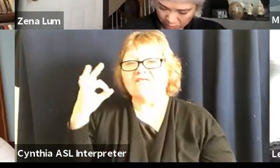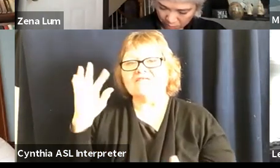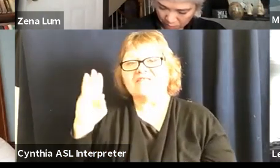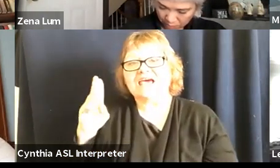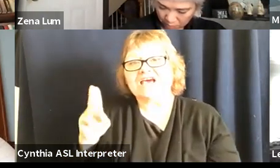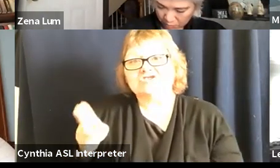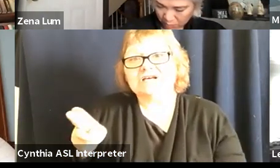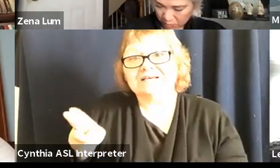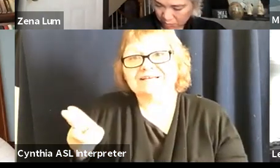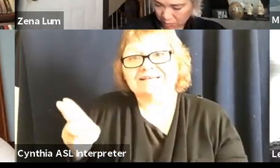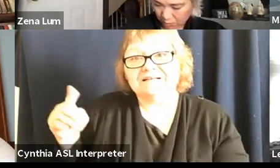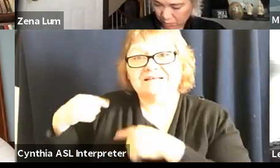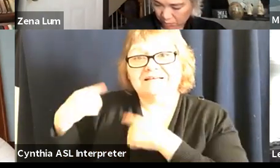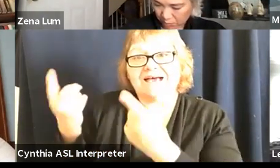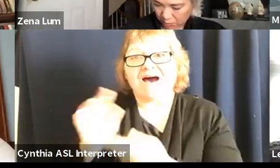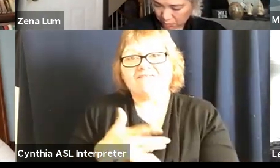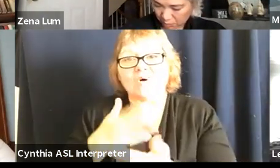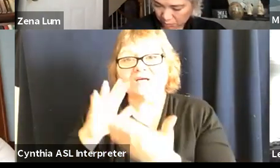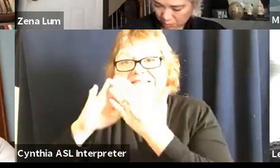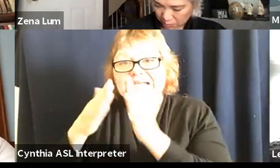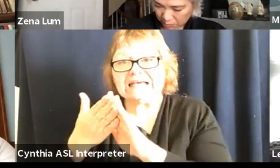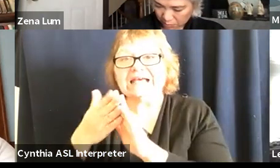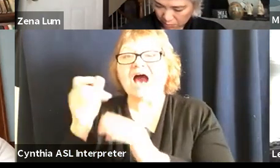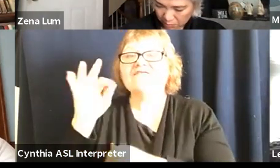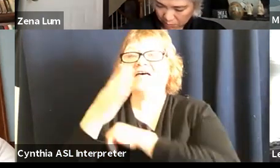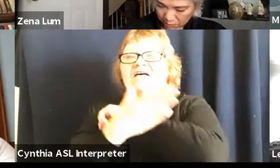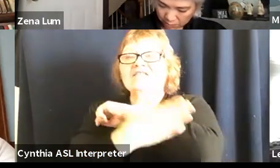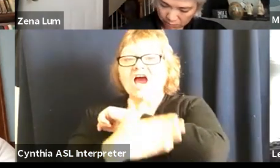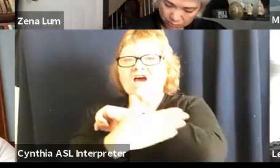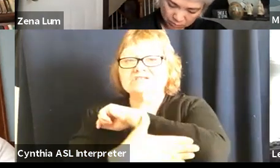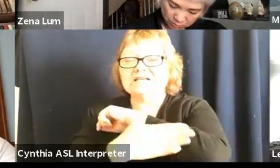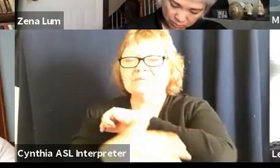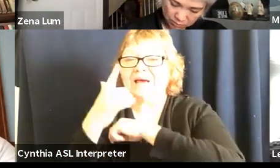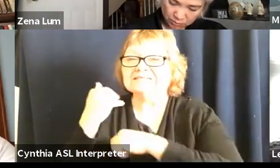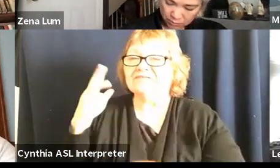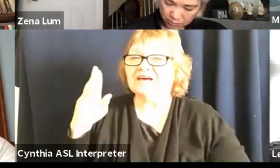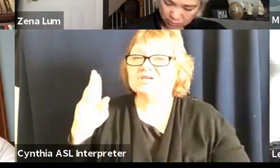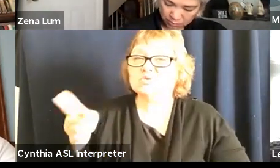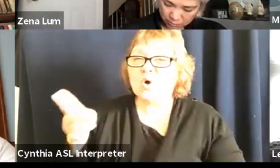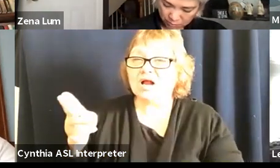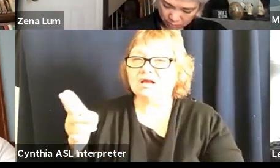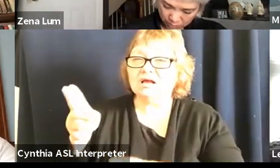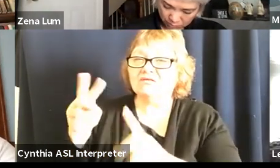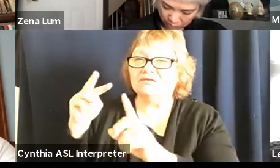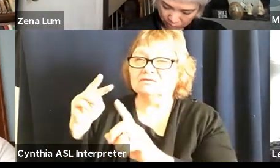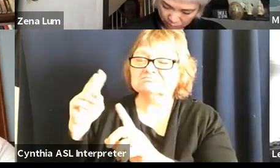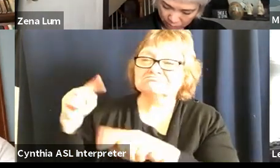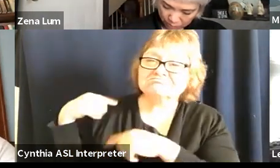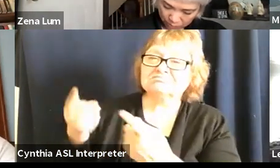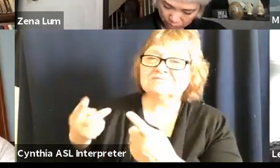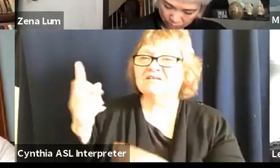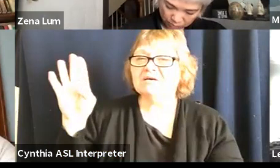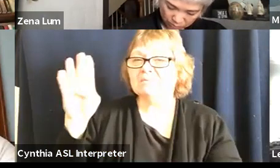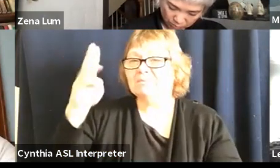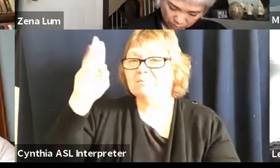history of our city, of our country, because of the historic nature, particularly of Boston Latin School, and the